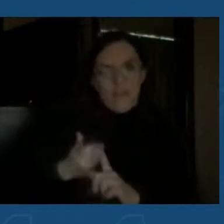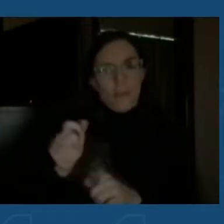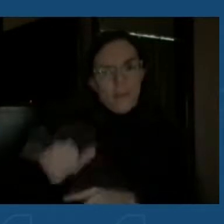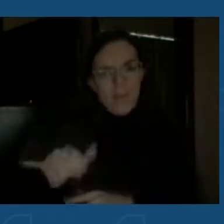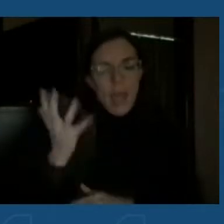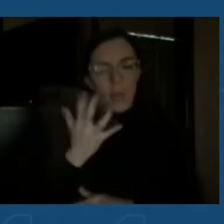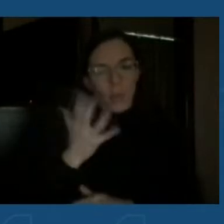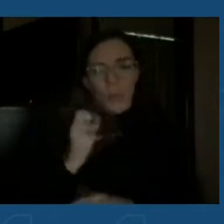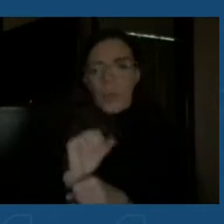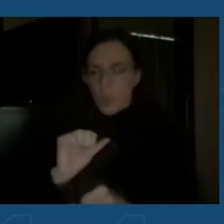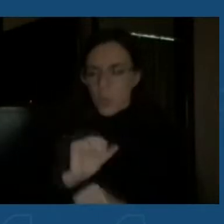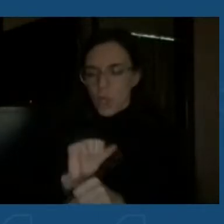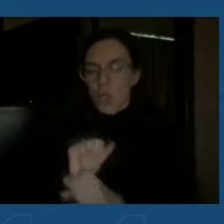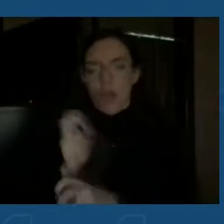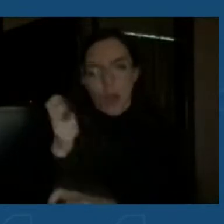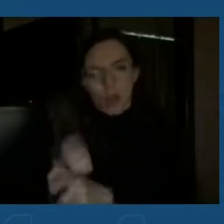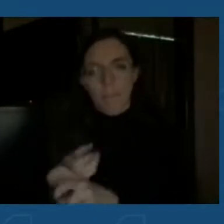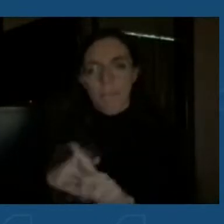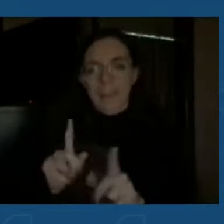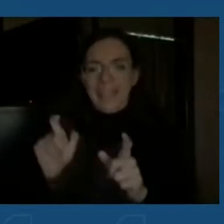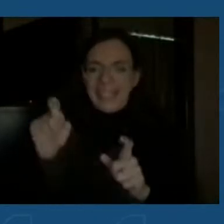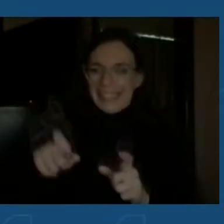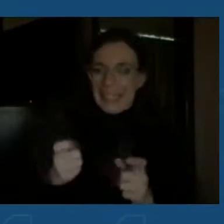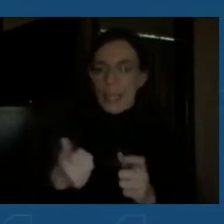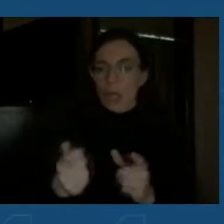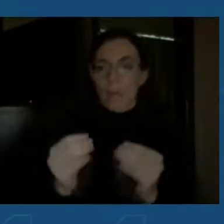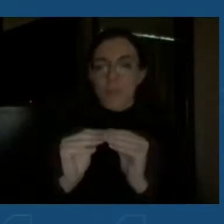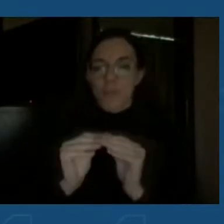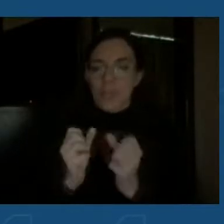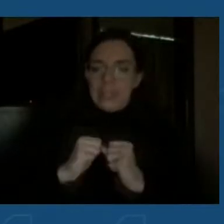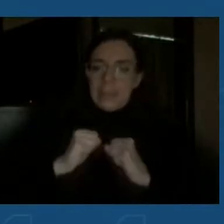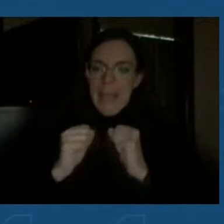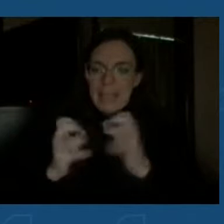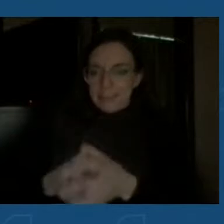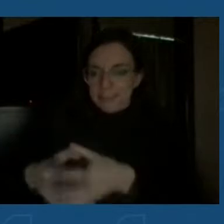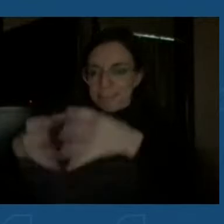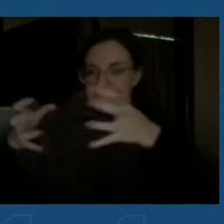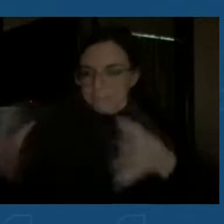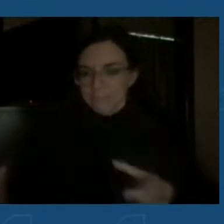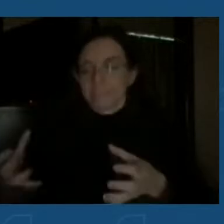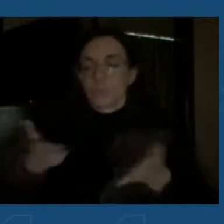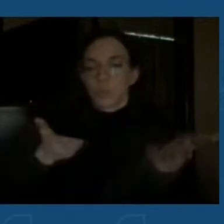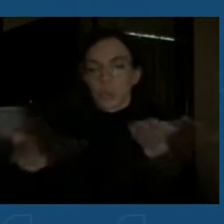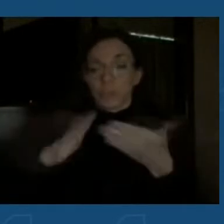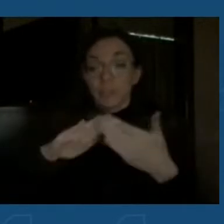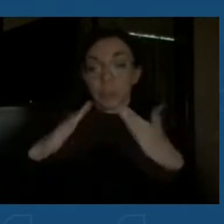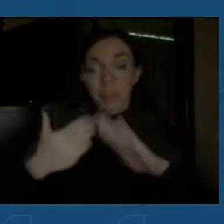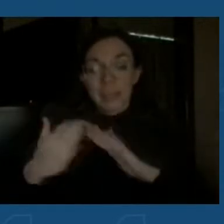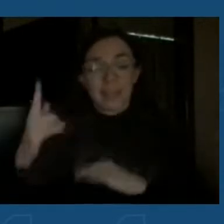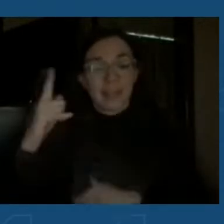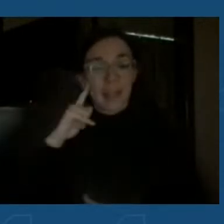bit more space to serve the community at large. And I think that's all I have